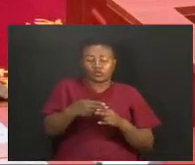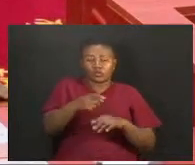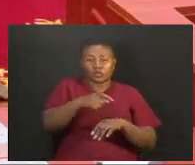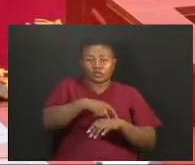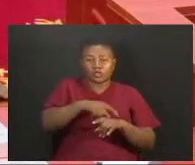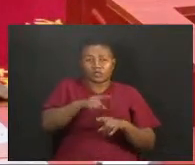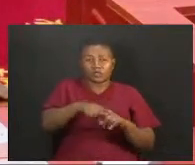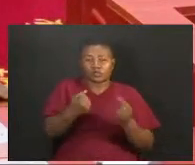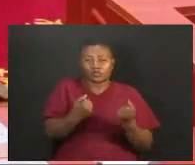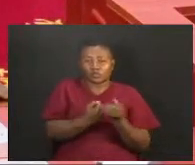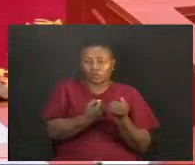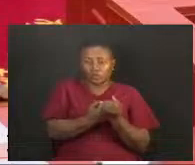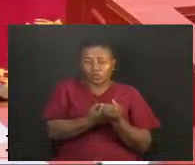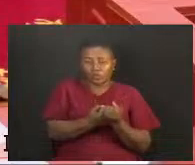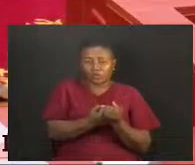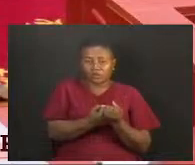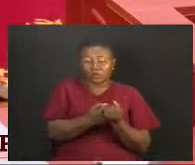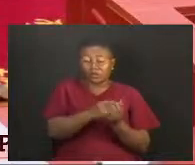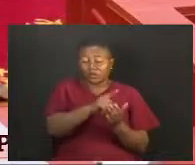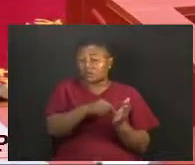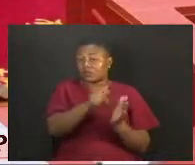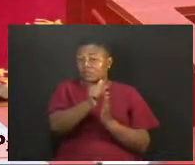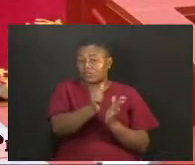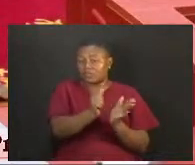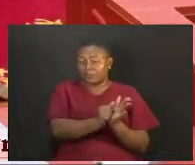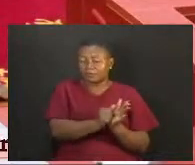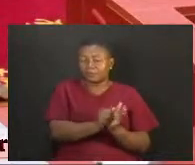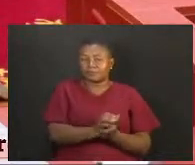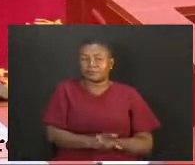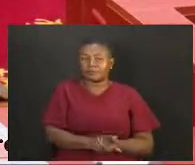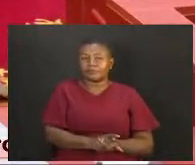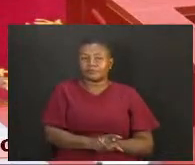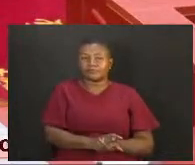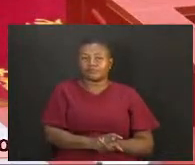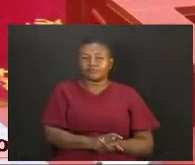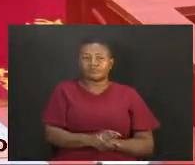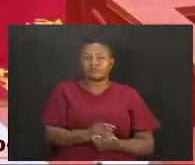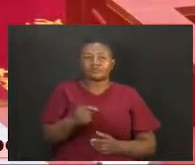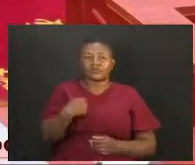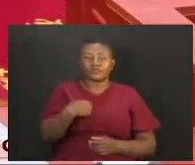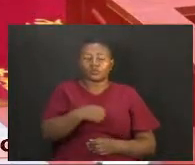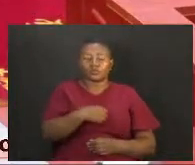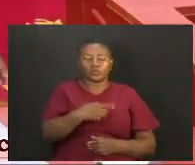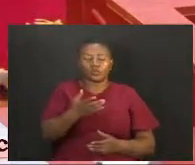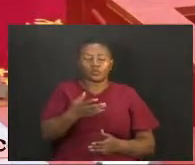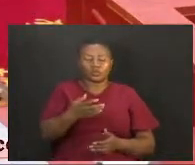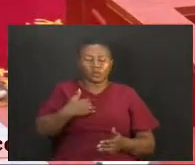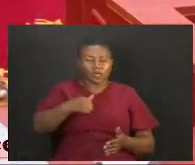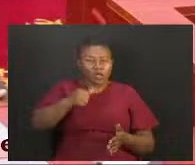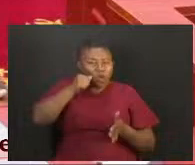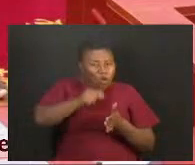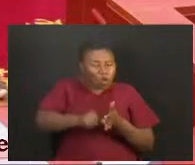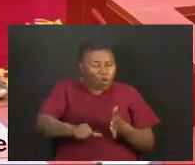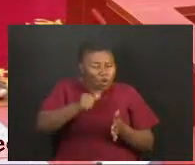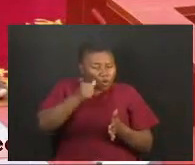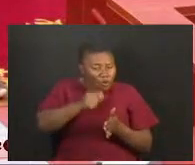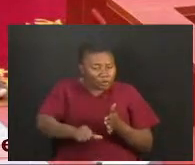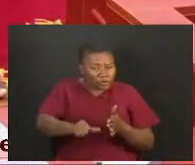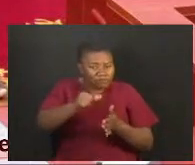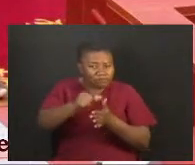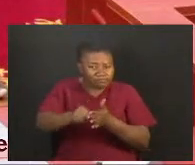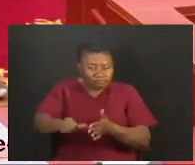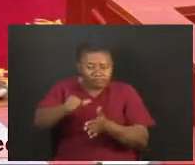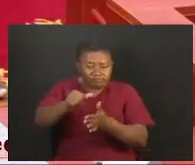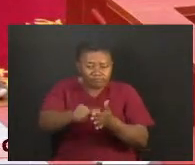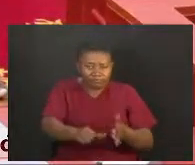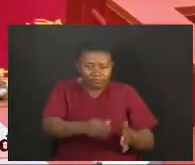fiscal consolidation agenda. First, we will conduct a comprehensive audit to validate the quantum of arrests